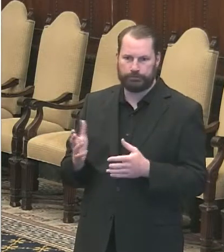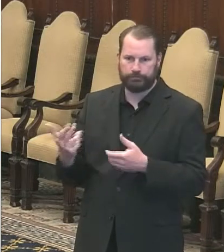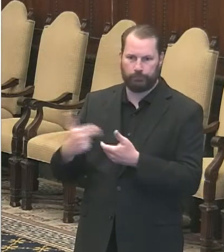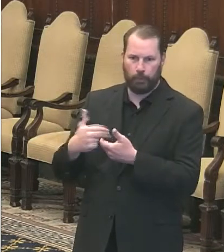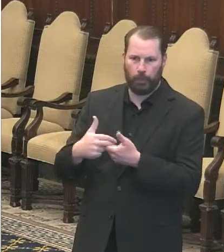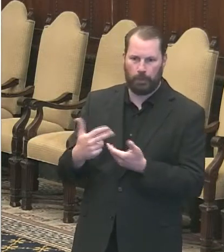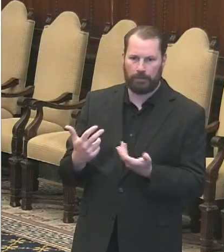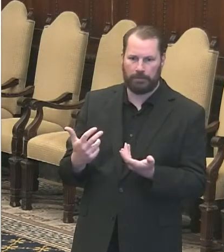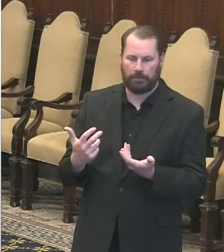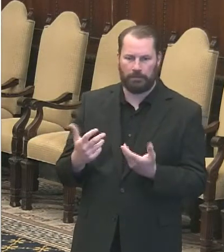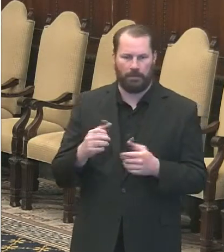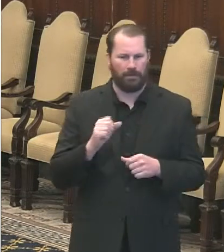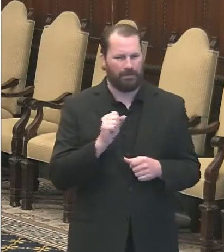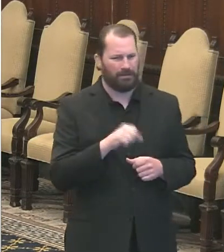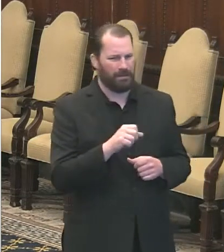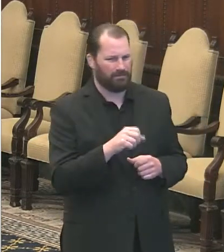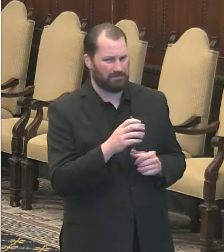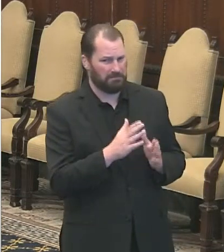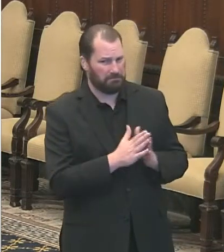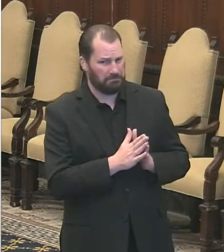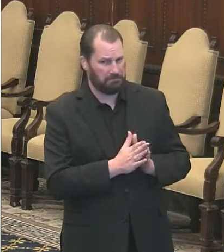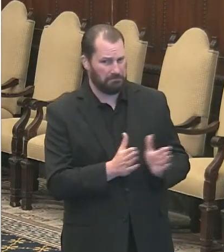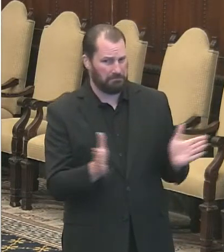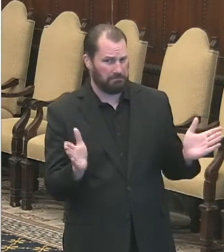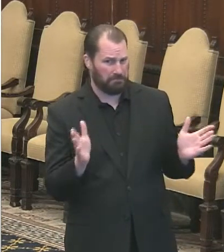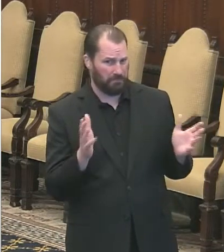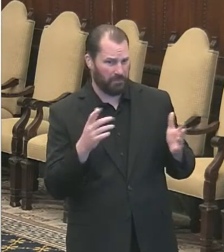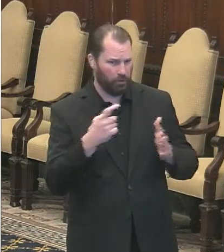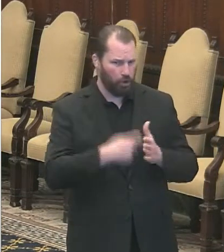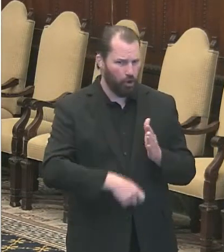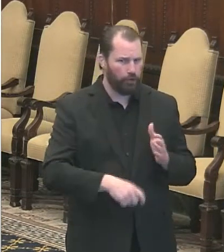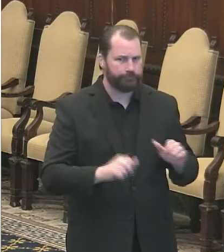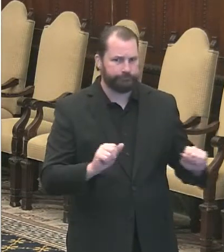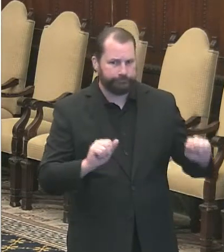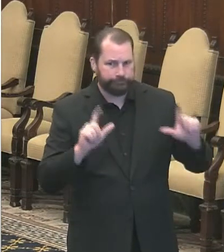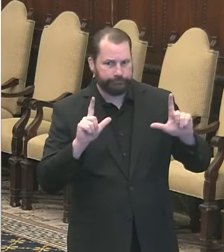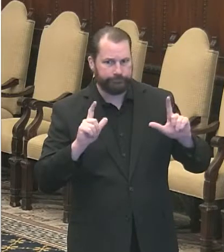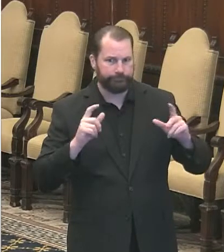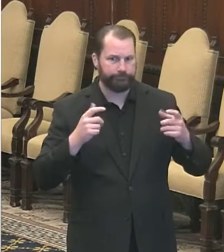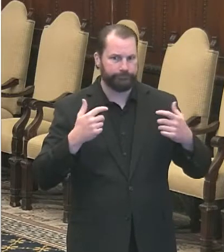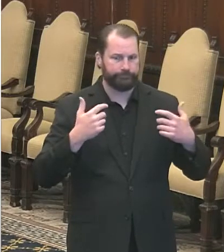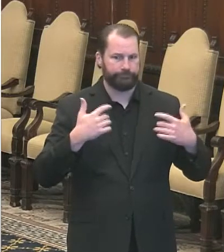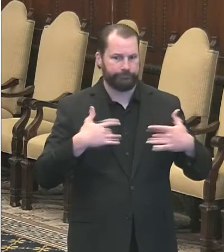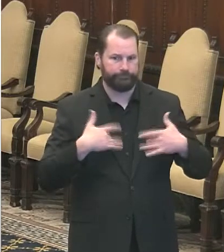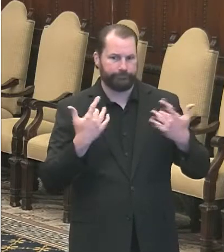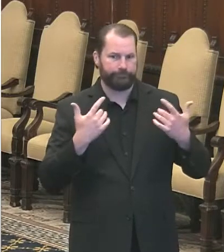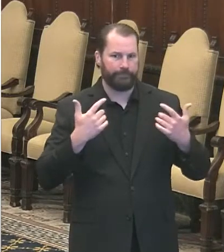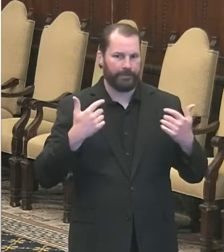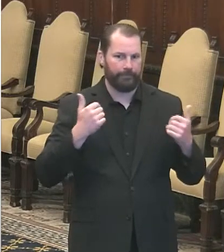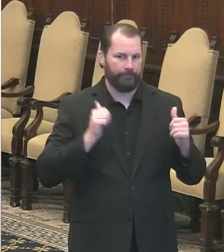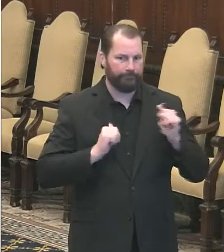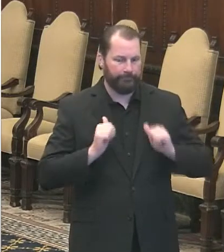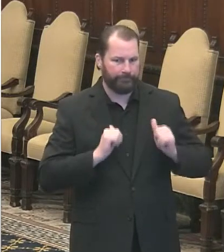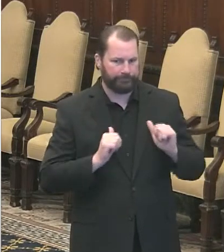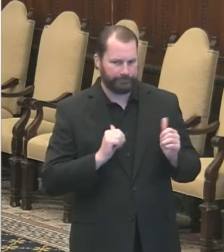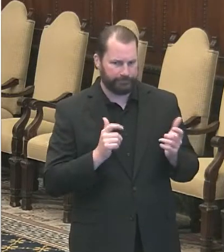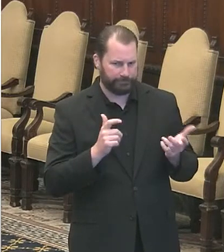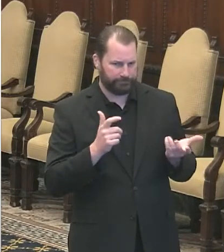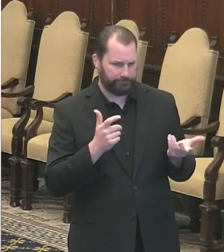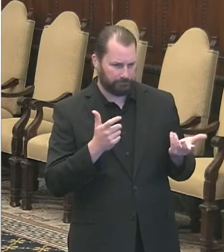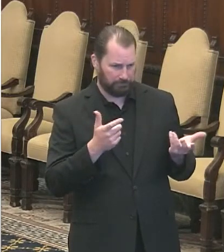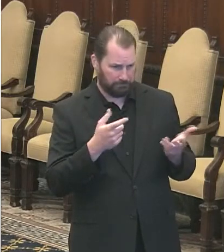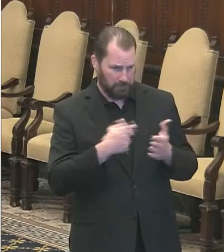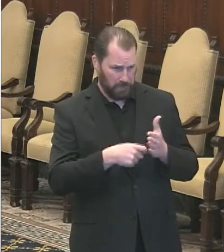overall cost of delivering a virtual festival versus a live festival is substantially less. So the investment made by